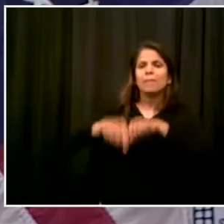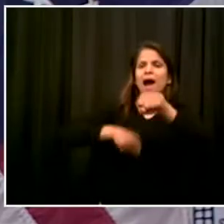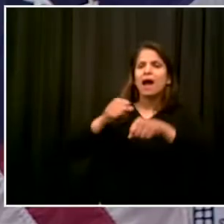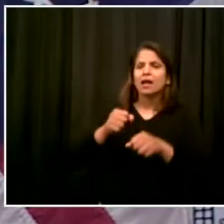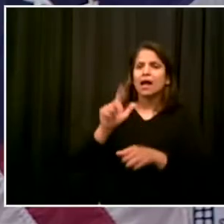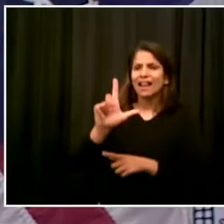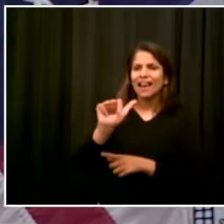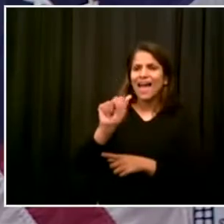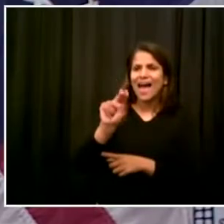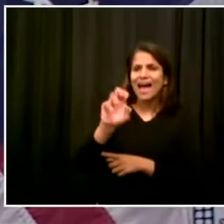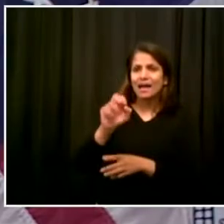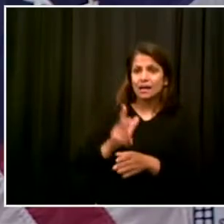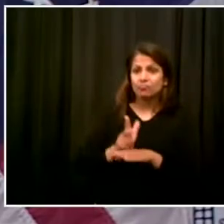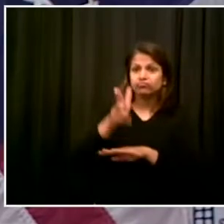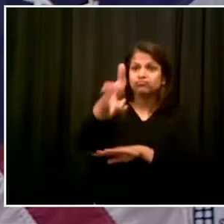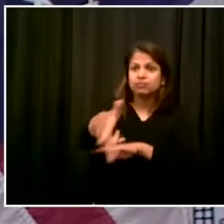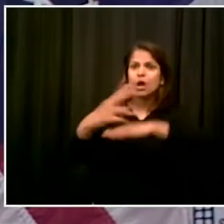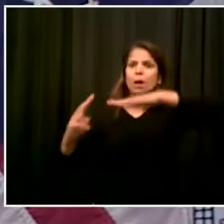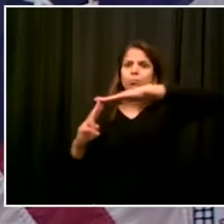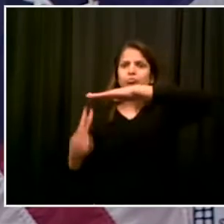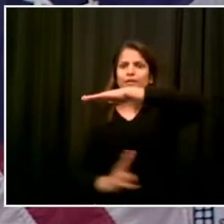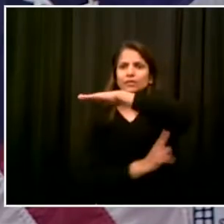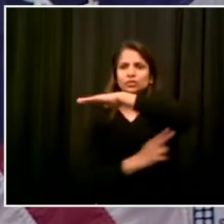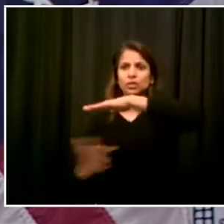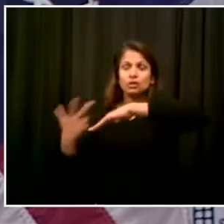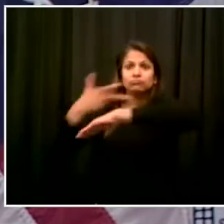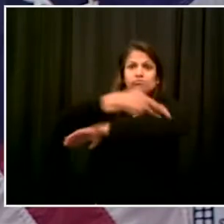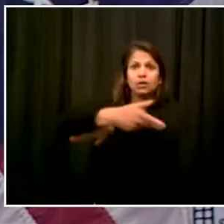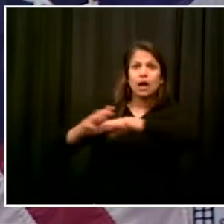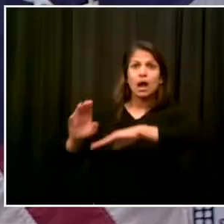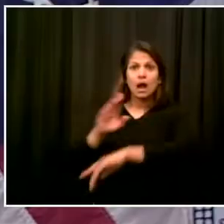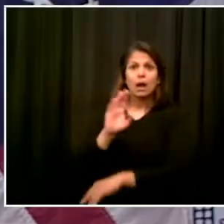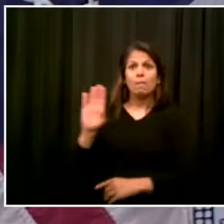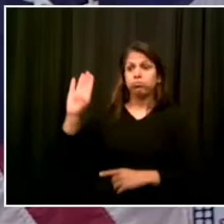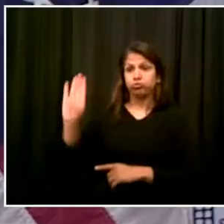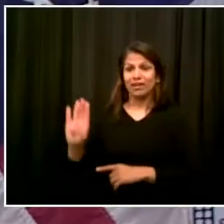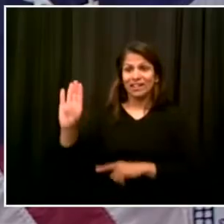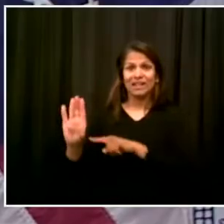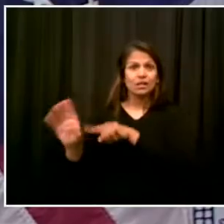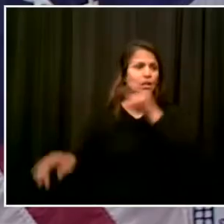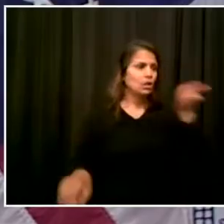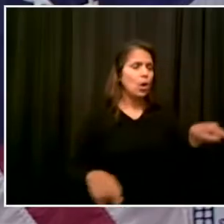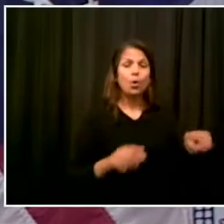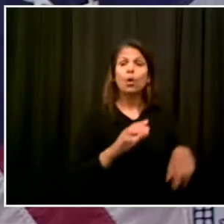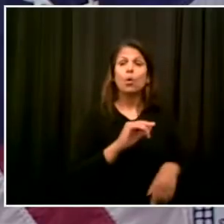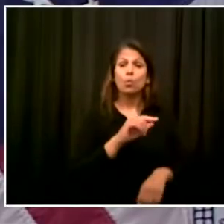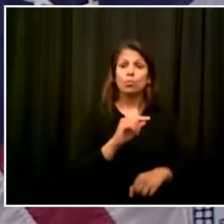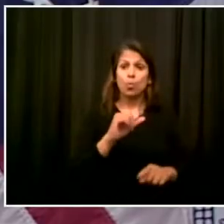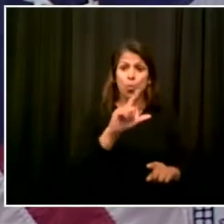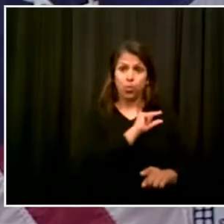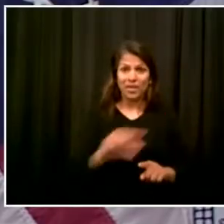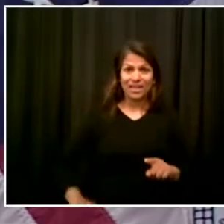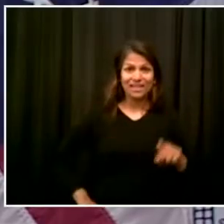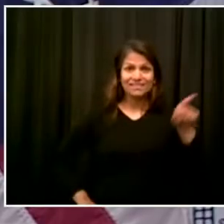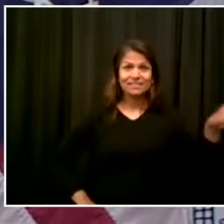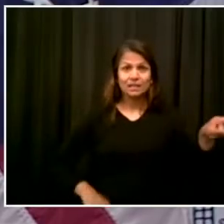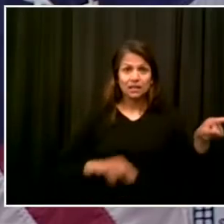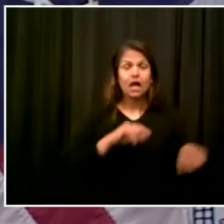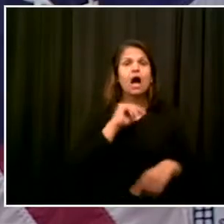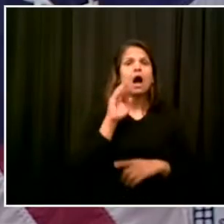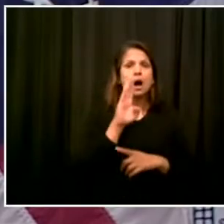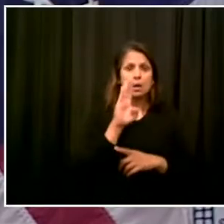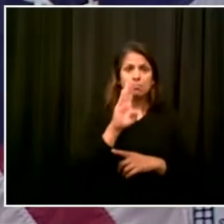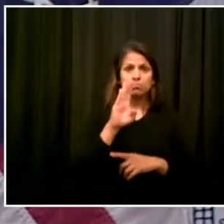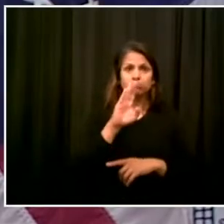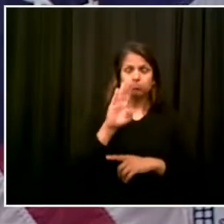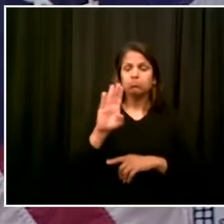if you wanted to repurpose one of the many car lanes for more sustainable transportation, such as walking and biking. So you could save a lot of money by just doing